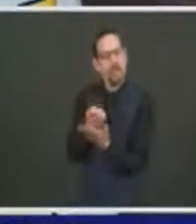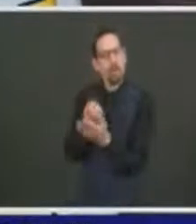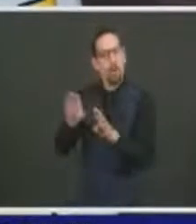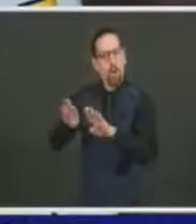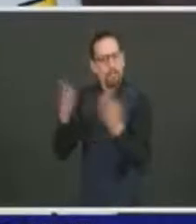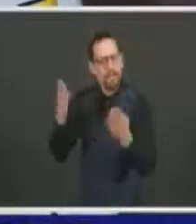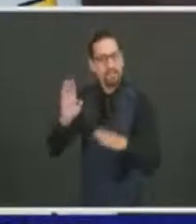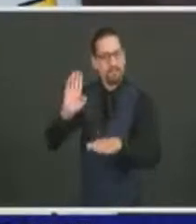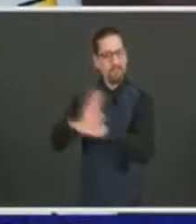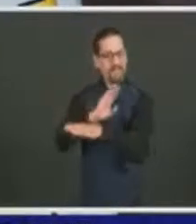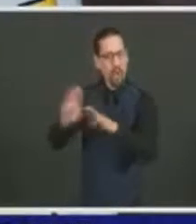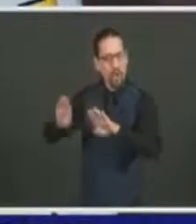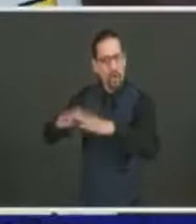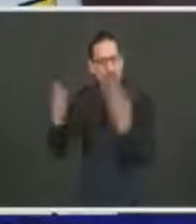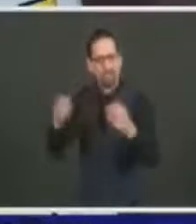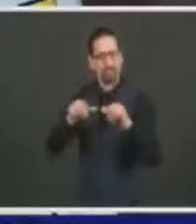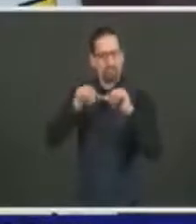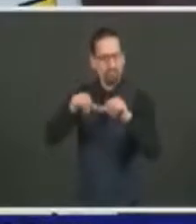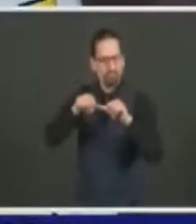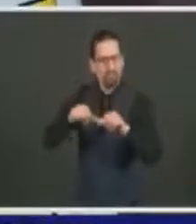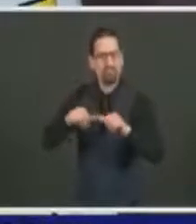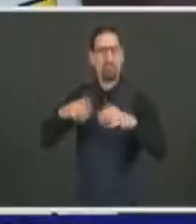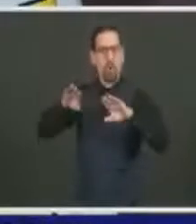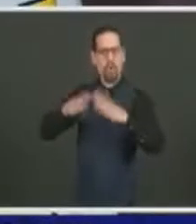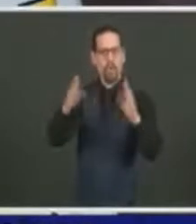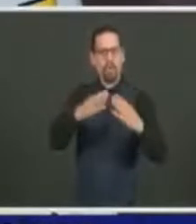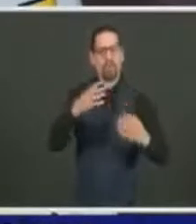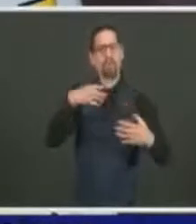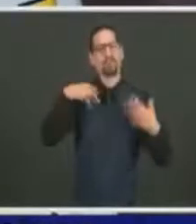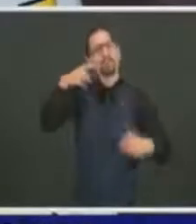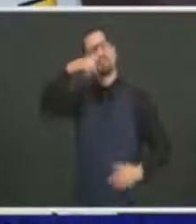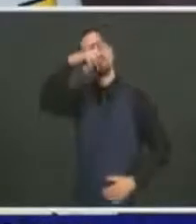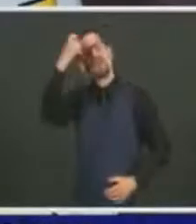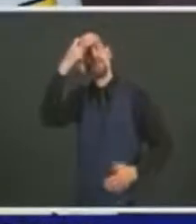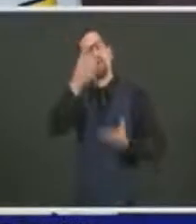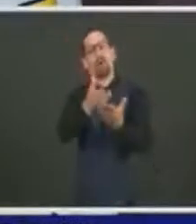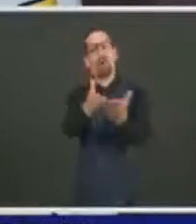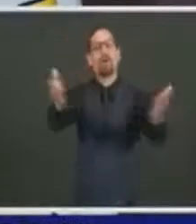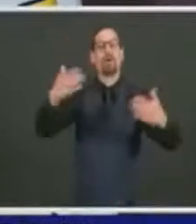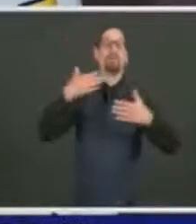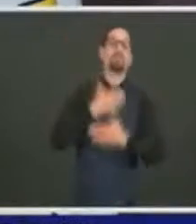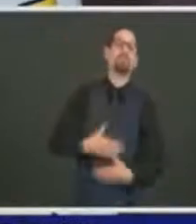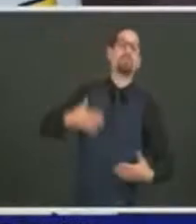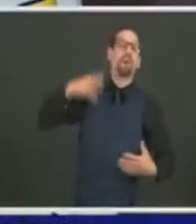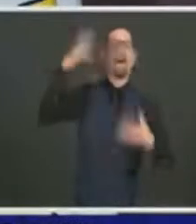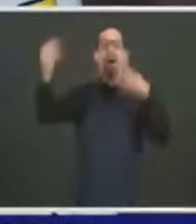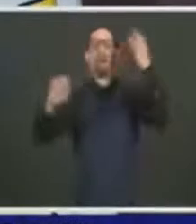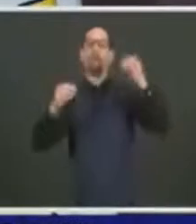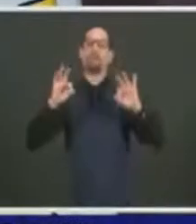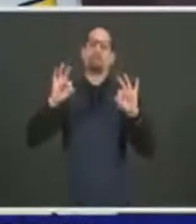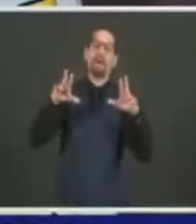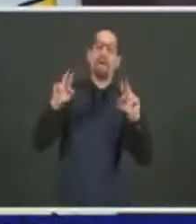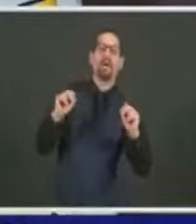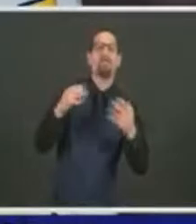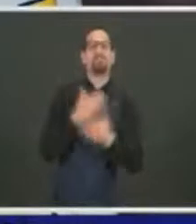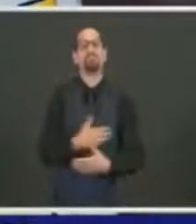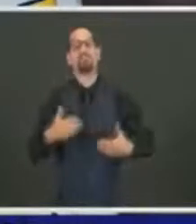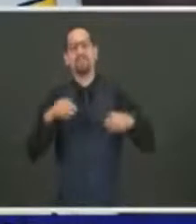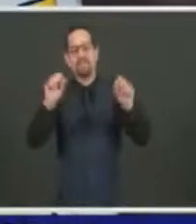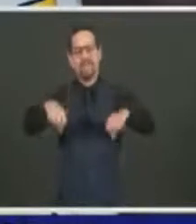it's summer, I want you to have fun, I want you to go to the beach, I want you to go out and have a good time. Please avoid large